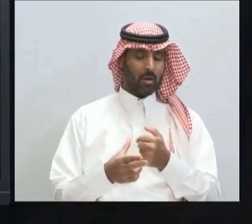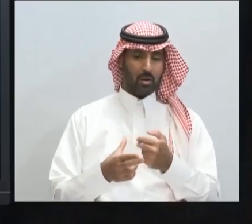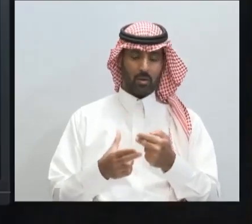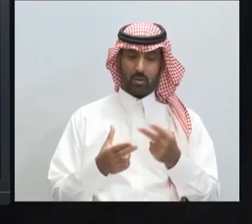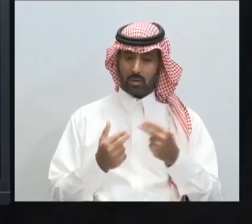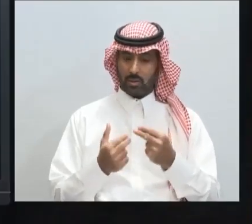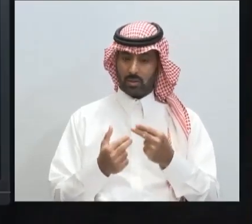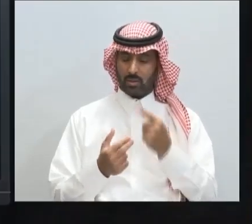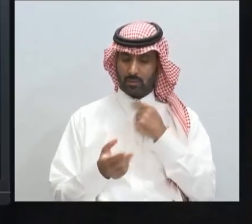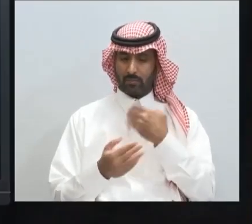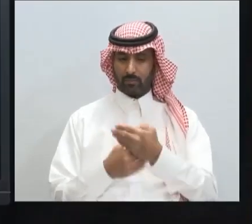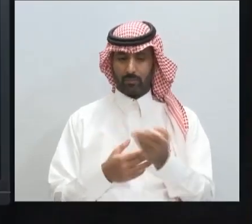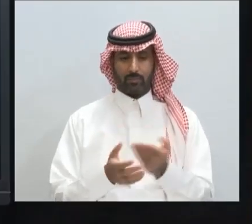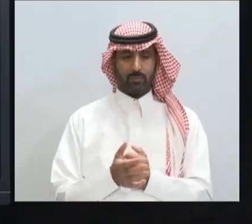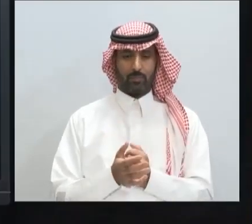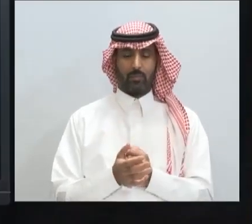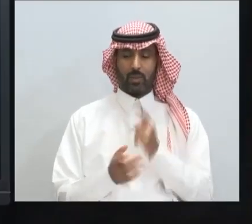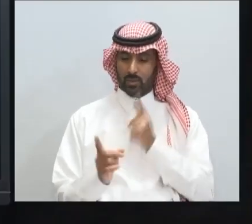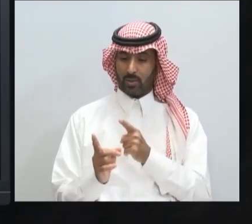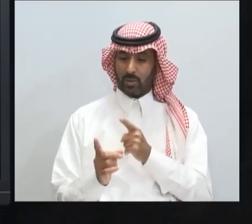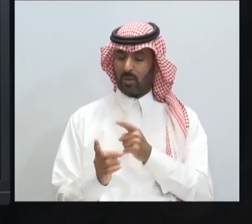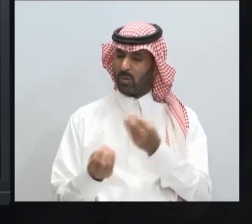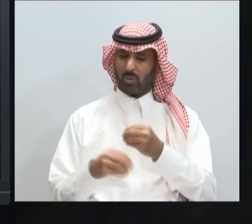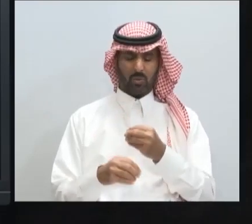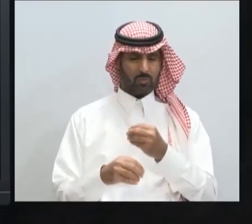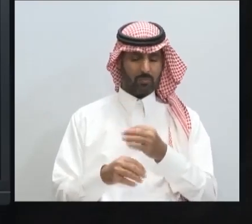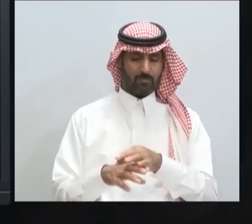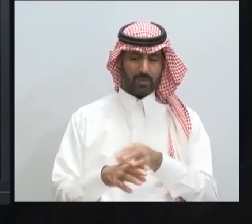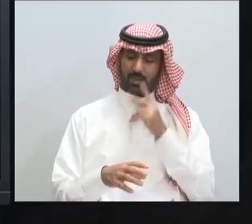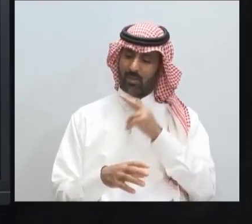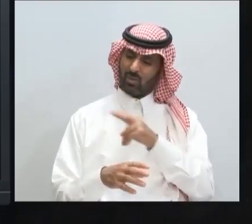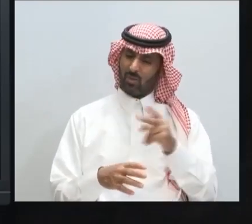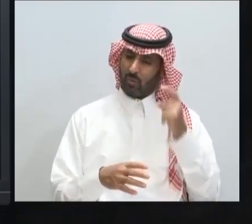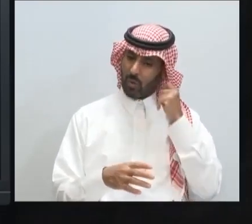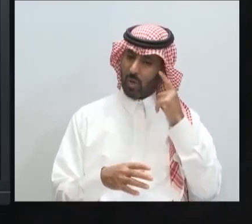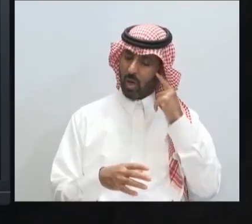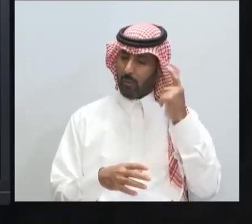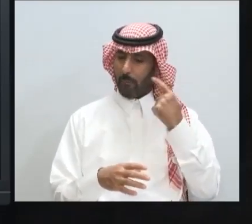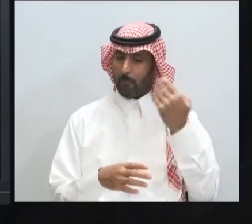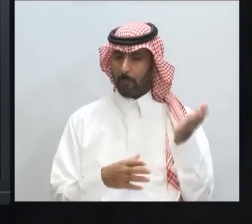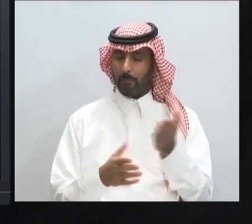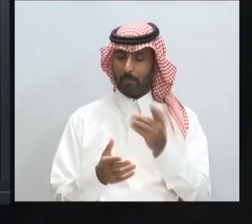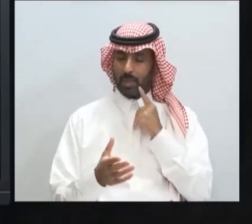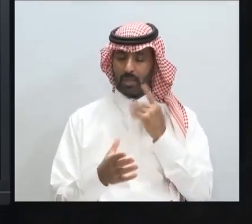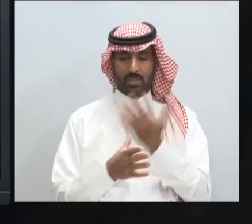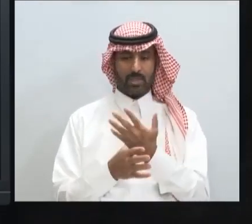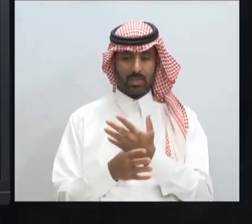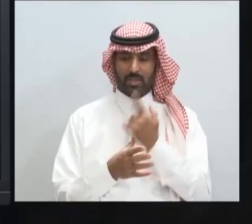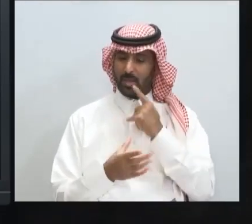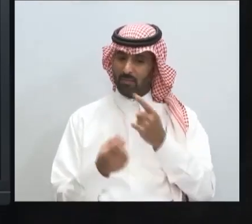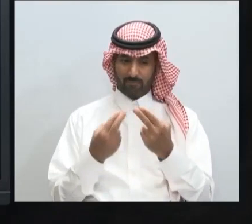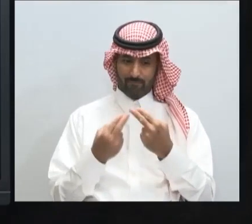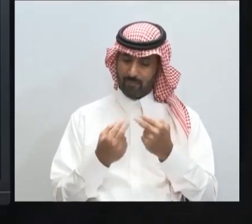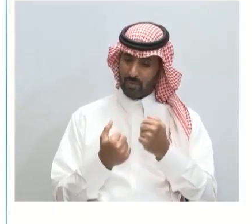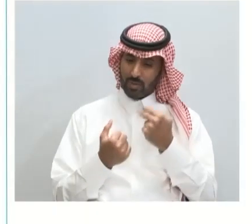something is controversial, it means that many people have different opinions, different views about causing disagreement